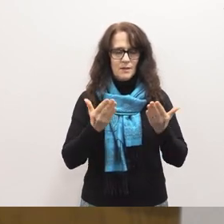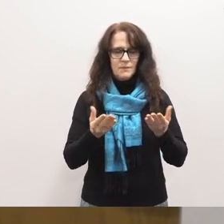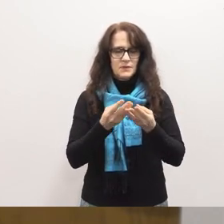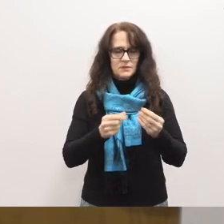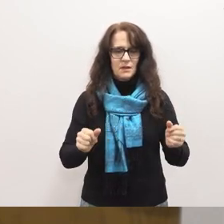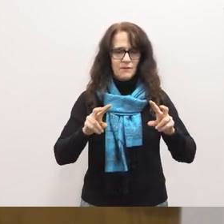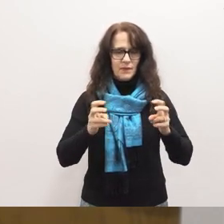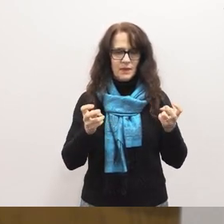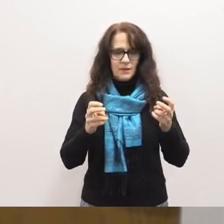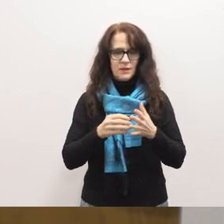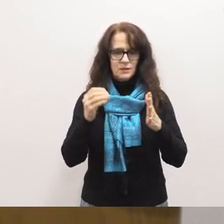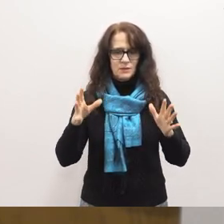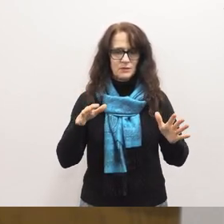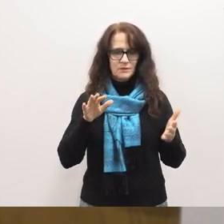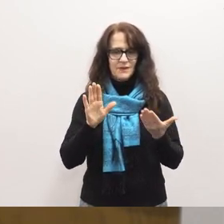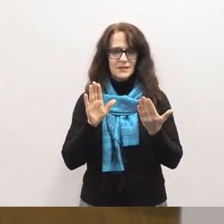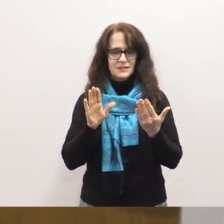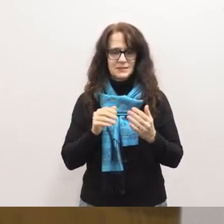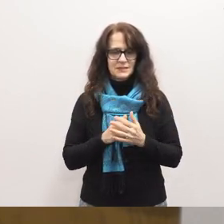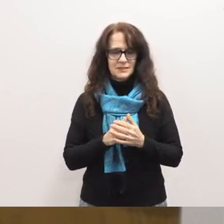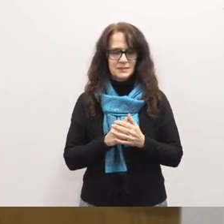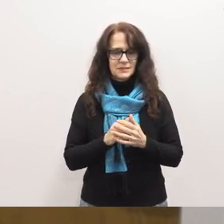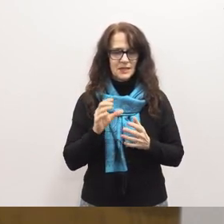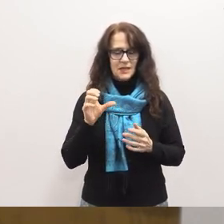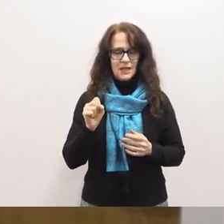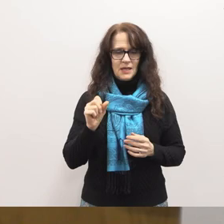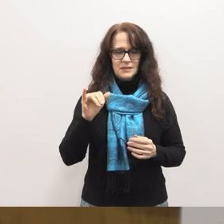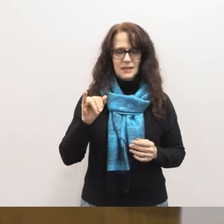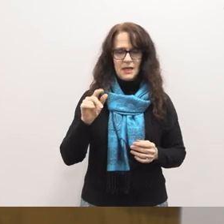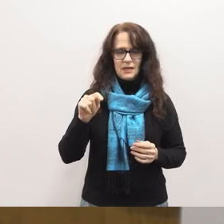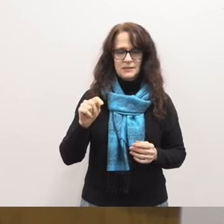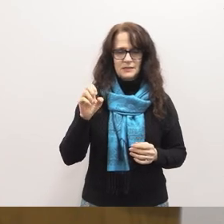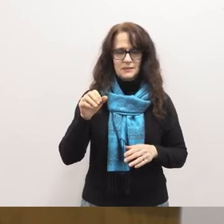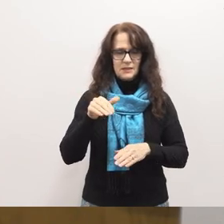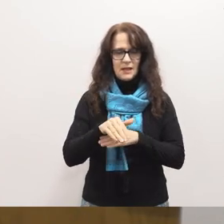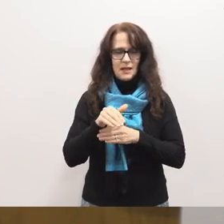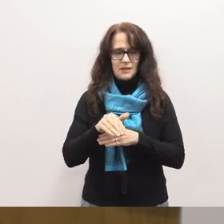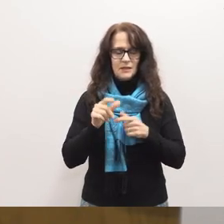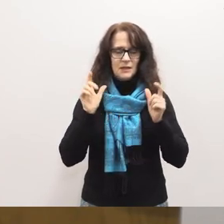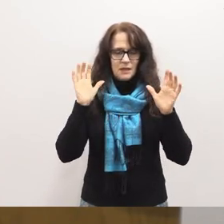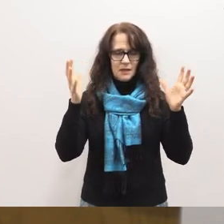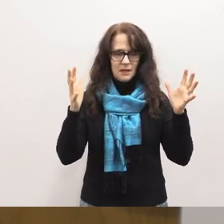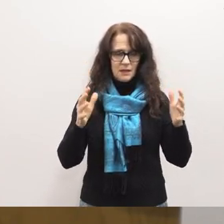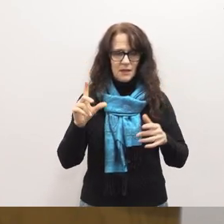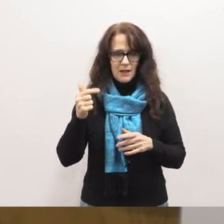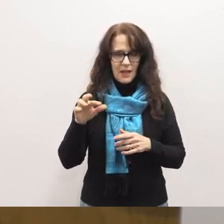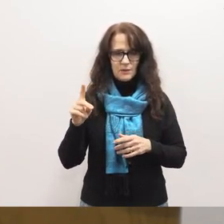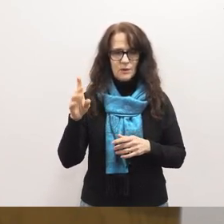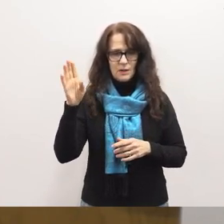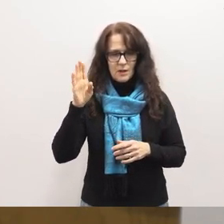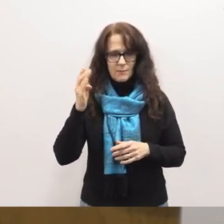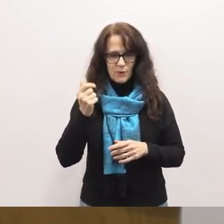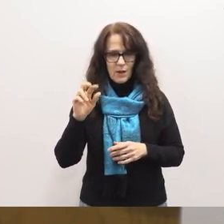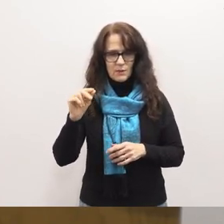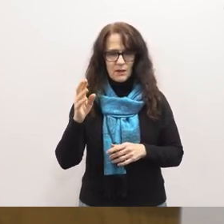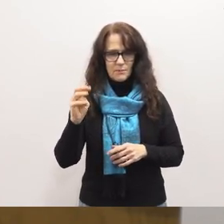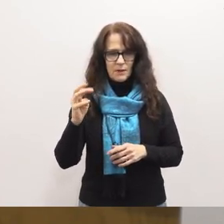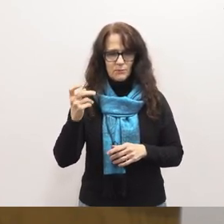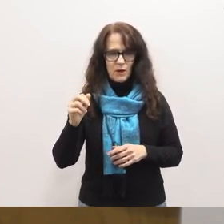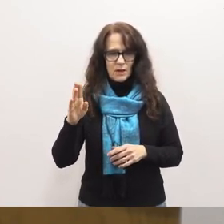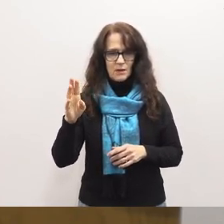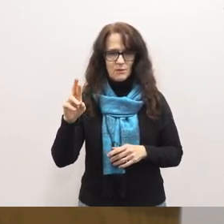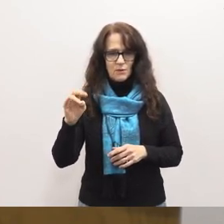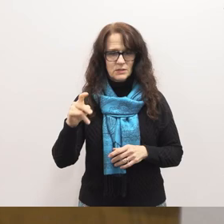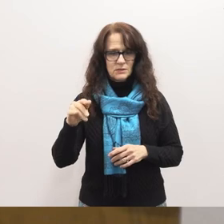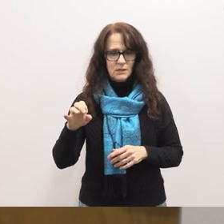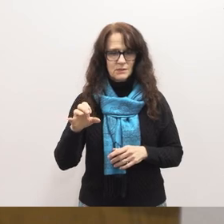these issues that students face. Our site nights are coming up. I would like to give a huge shout out to Lakewood, Browning, and McBride, and Renaissance, who's